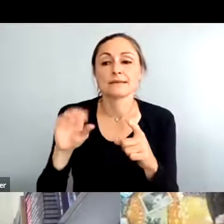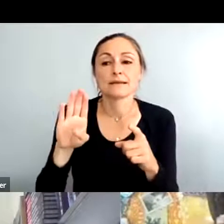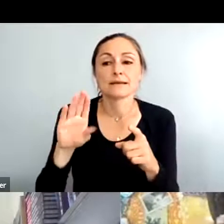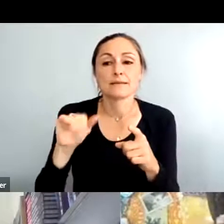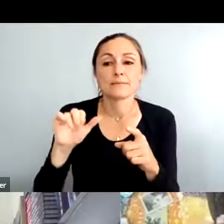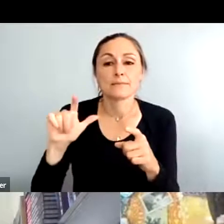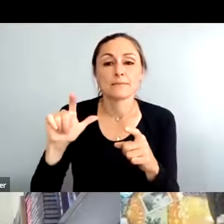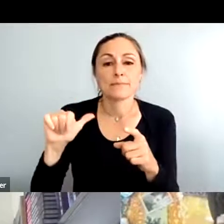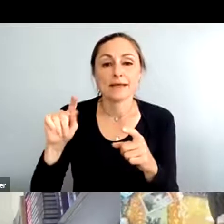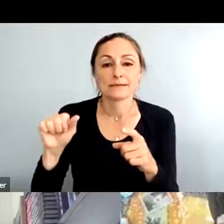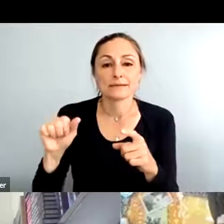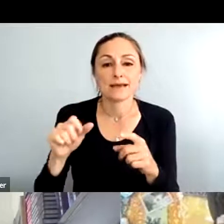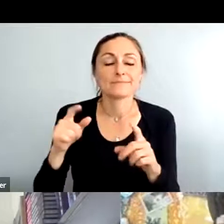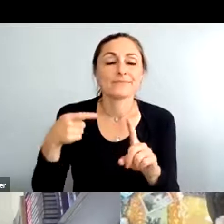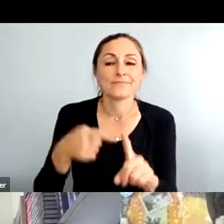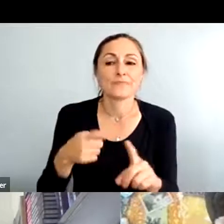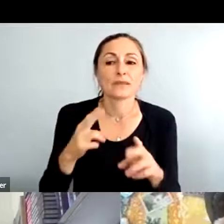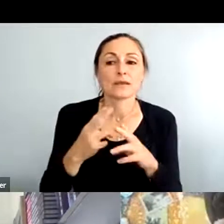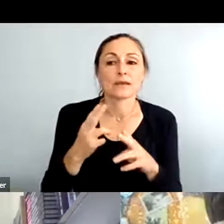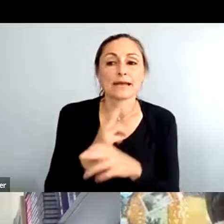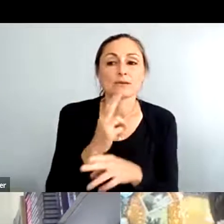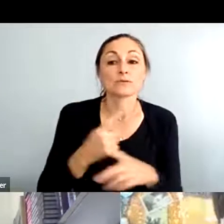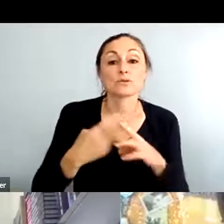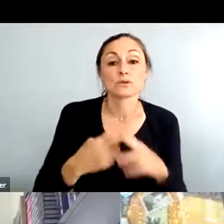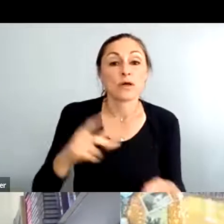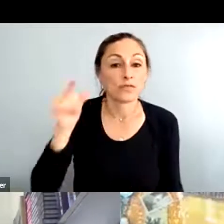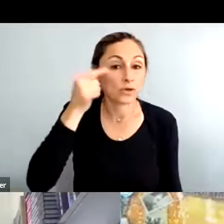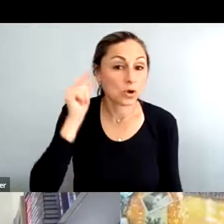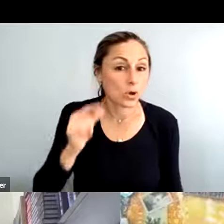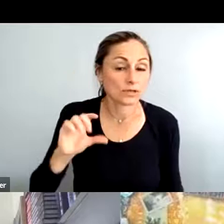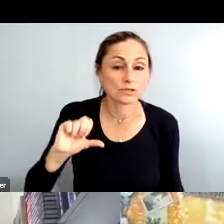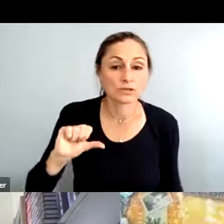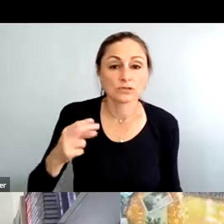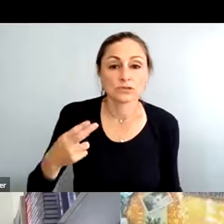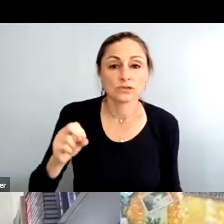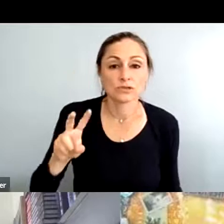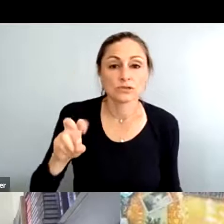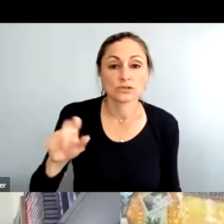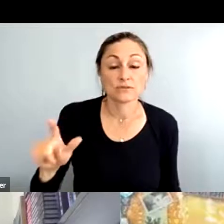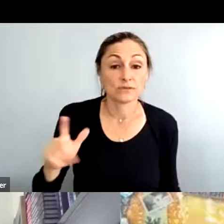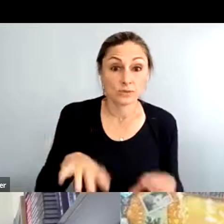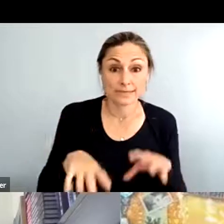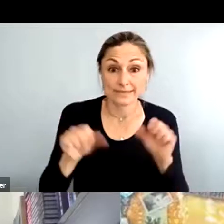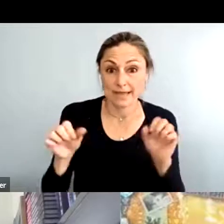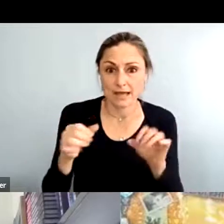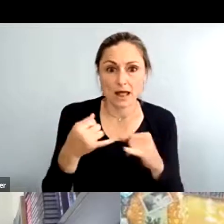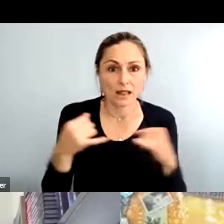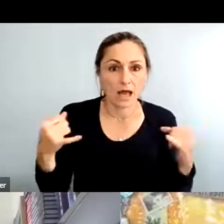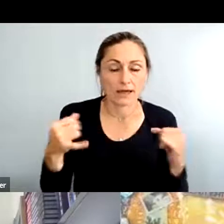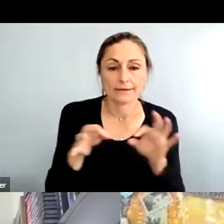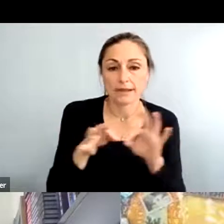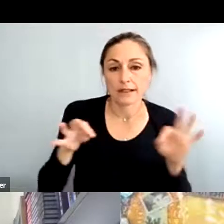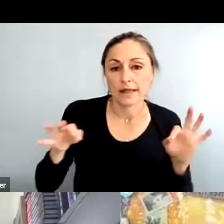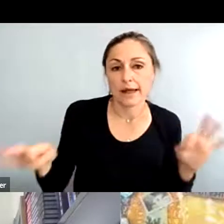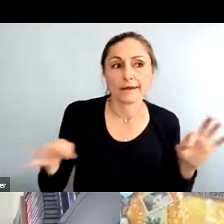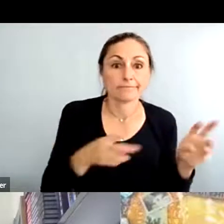used a specific form called like the golden shovel, where you take a line from basically any sort of piece of media. It could be like a book, it could